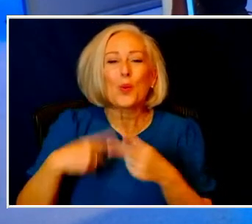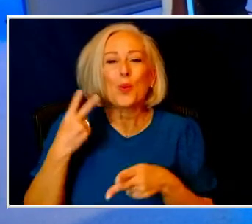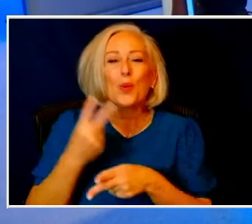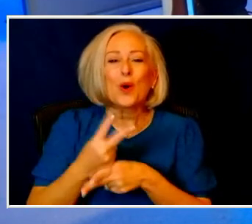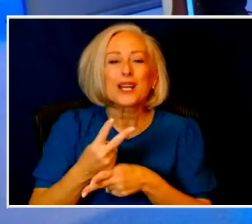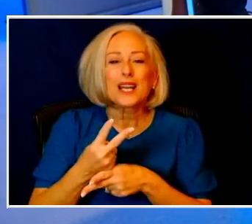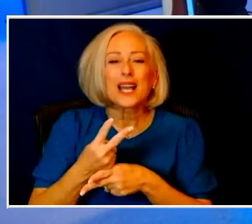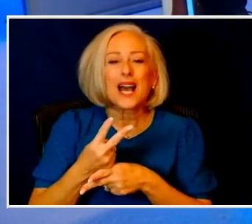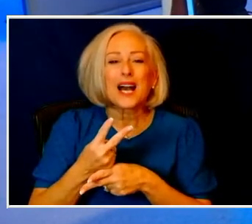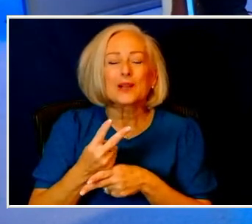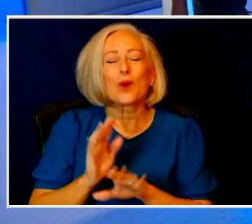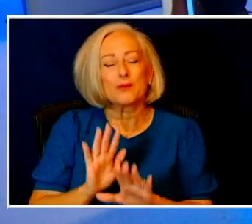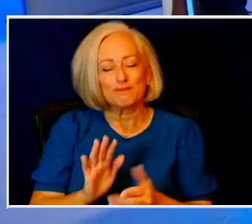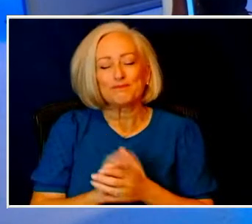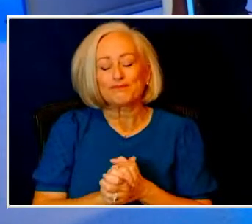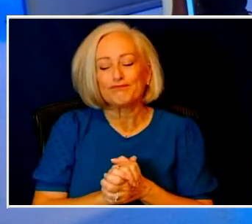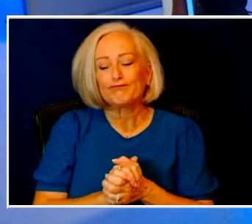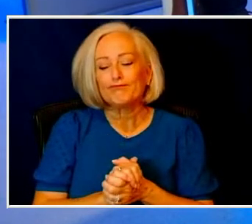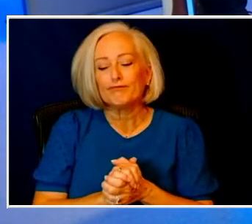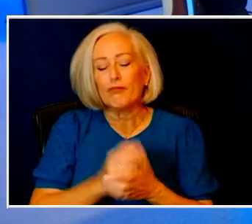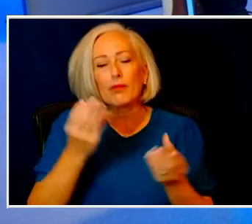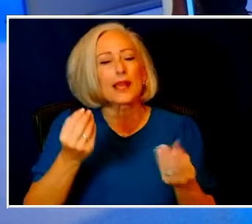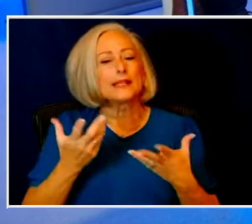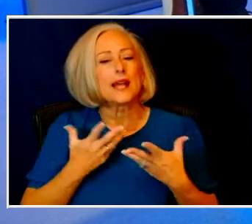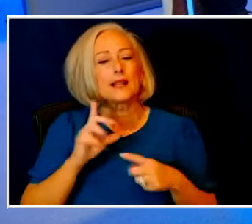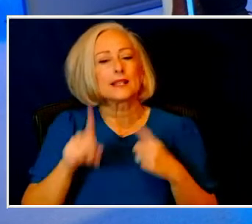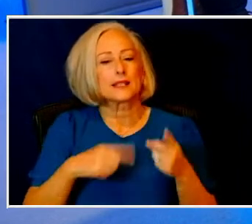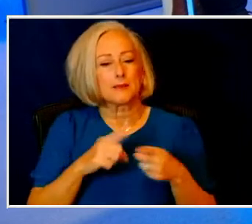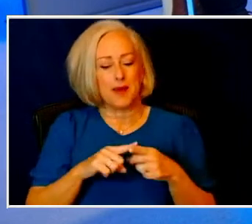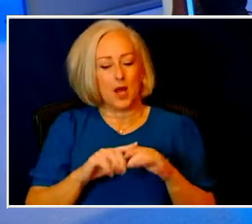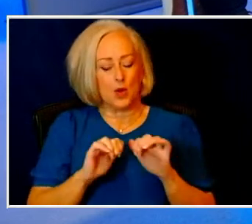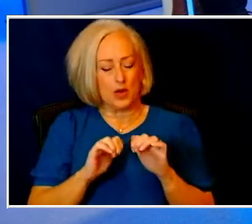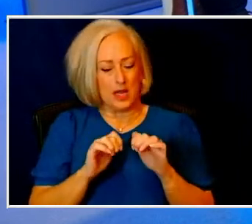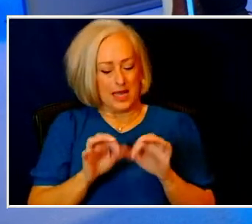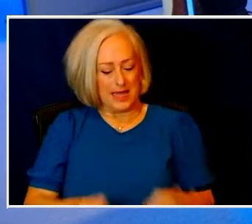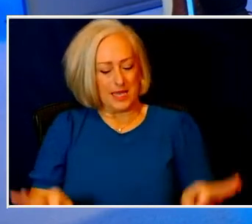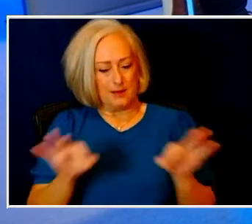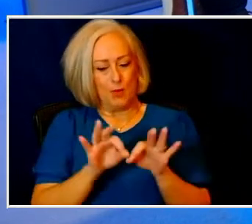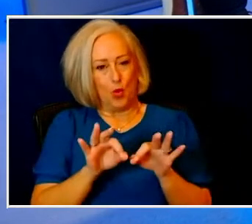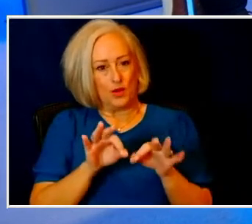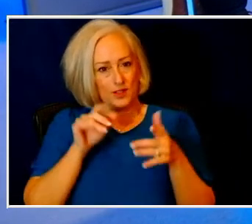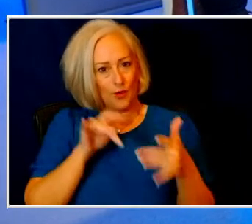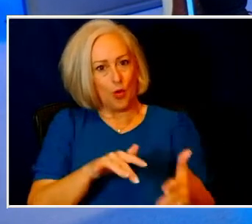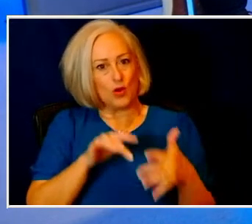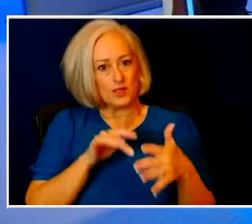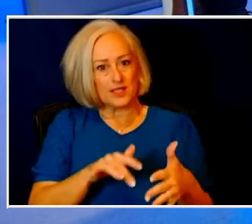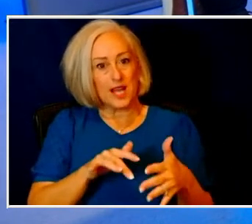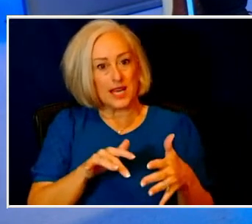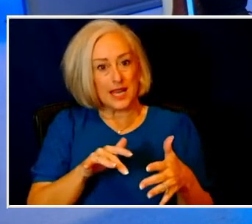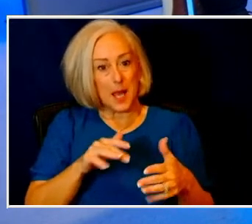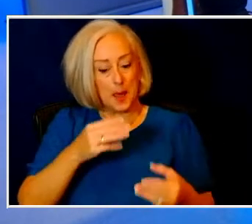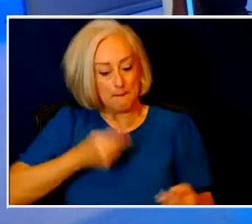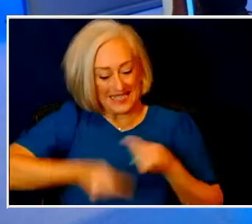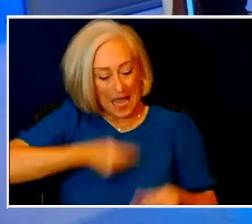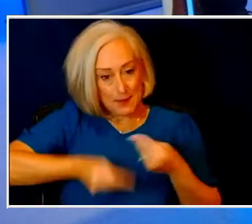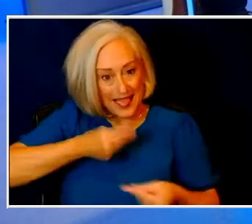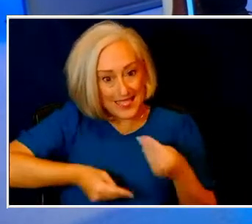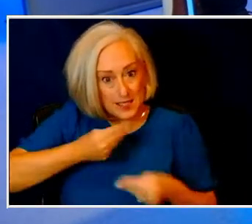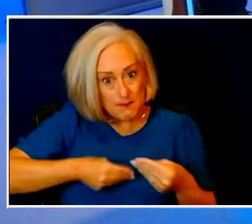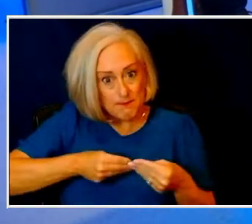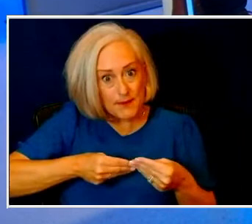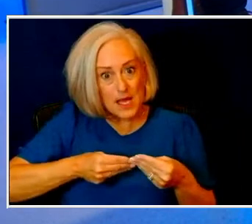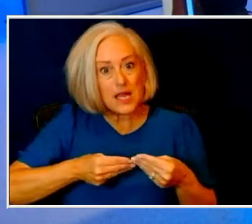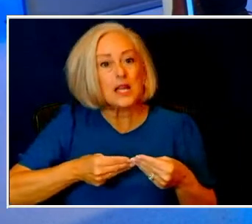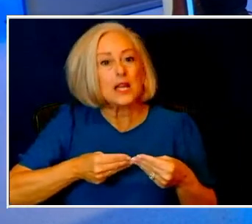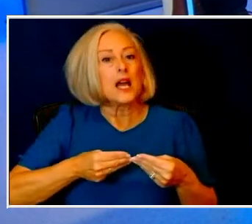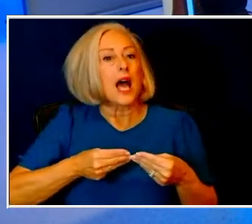or talk to us a little bit about the importance of studying metabolism and obesity right now. And I think that's kind of that's a softball question, but I want to go